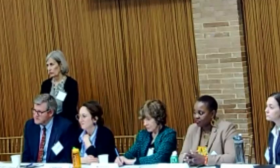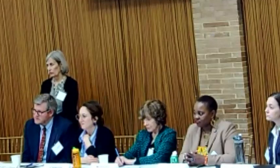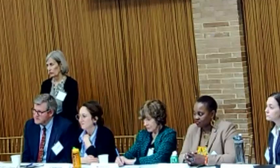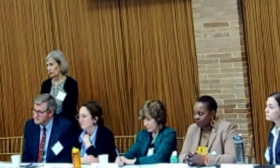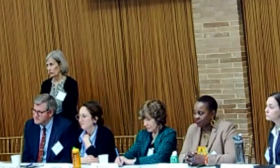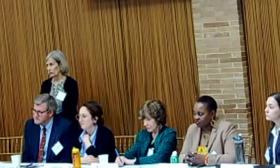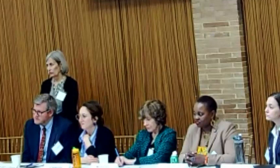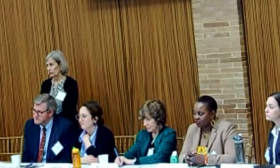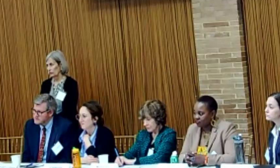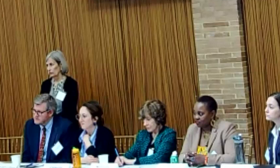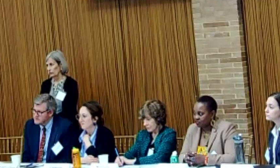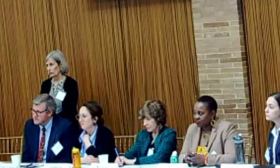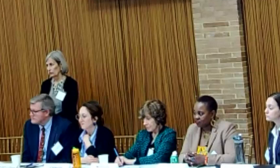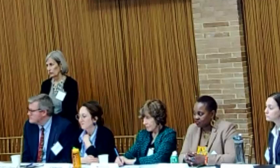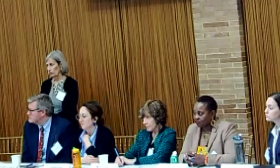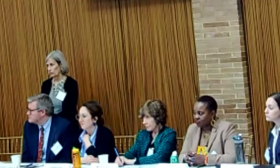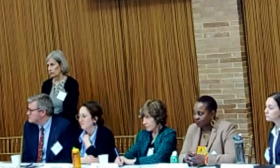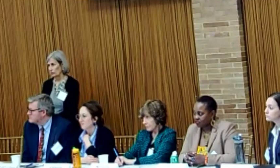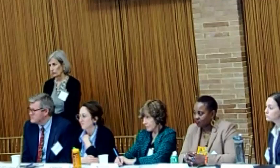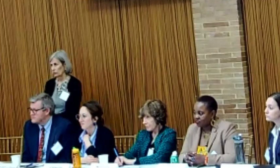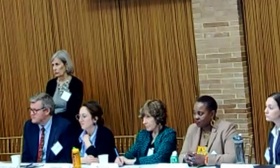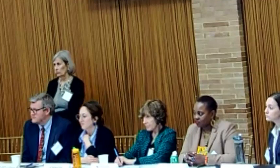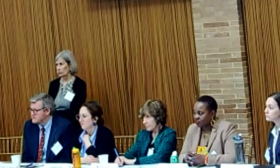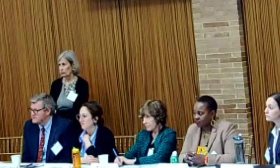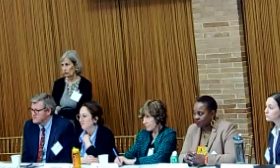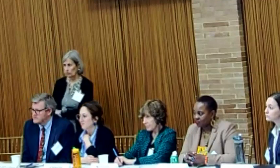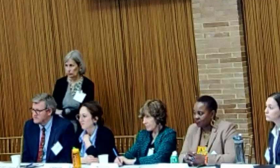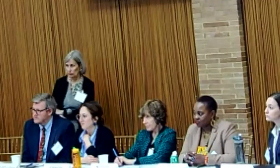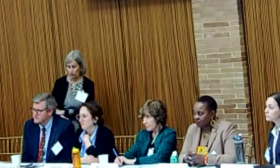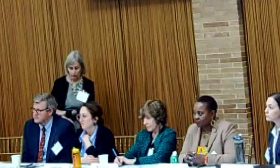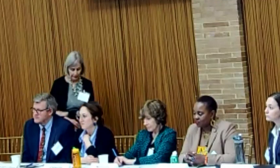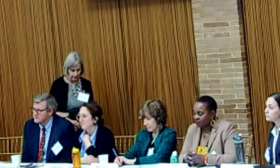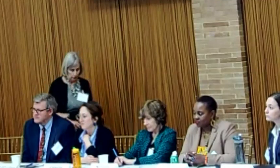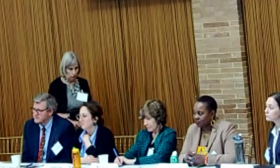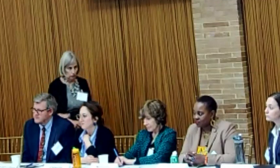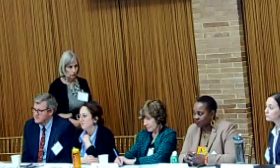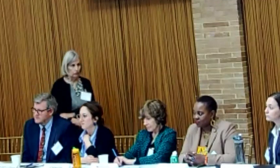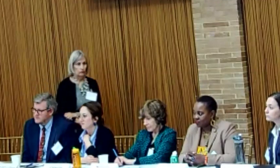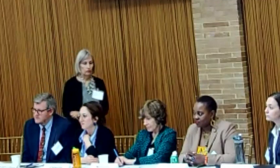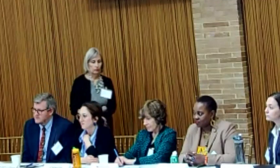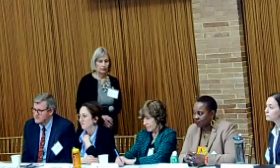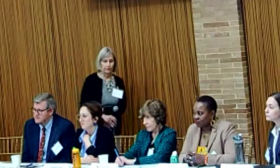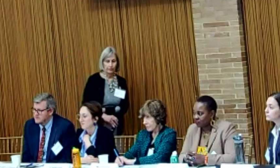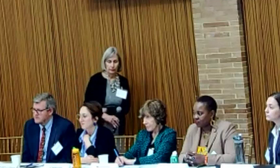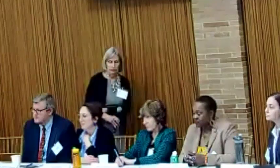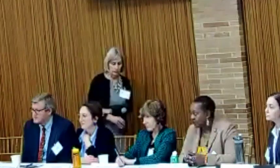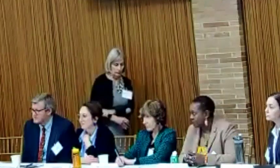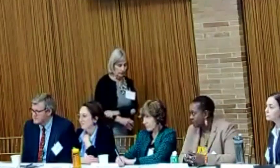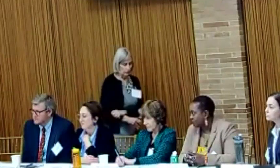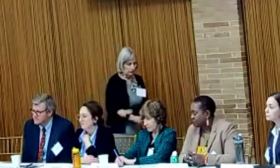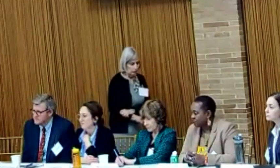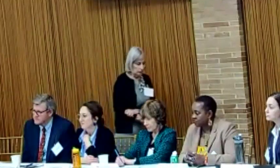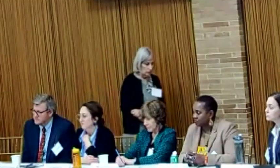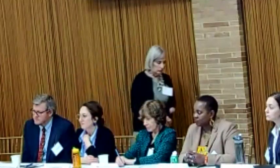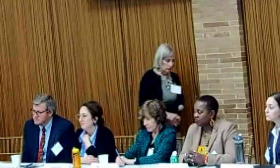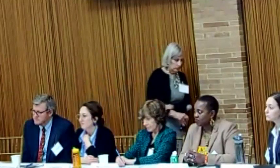sense I'm forced to accept an extortionary settlement because that is just an extortion I have